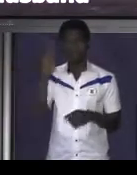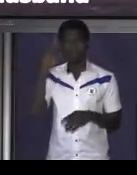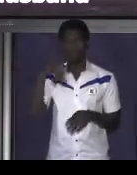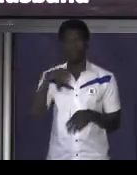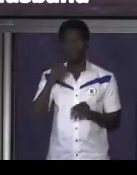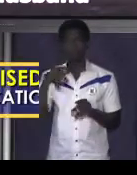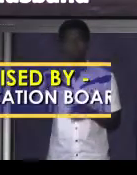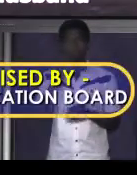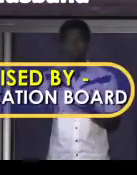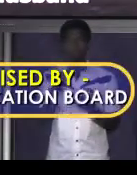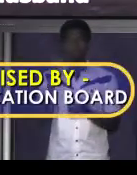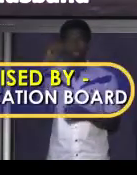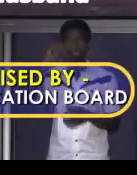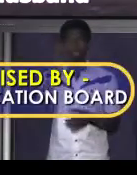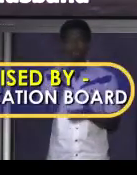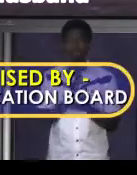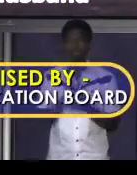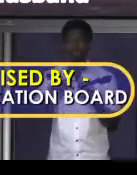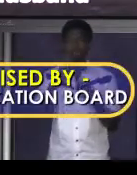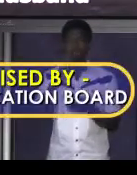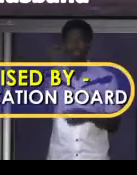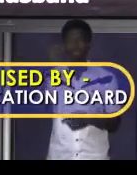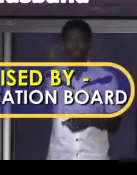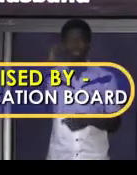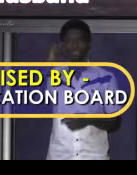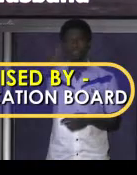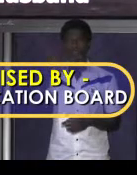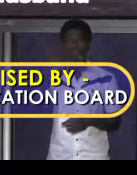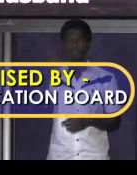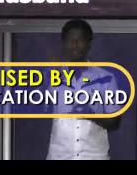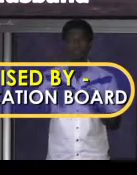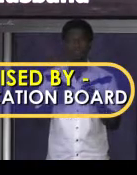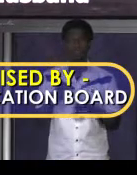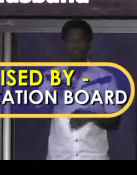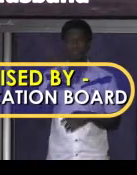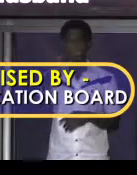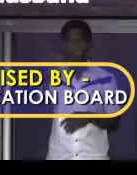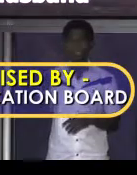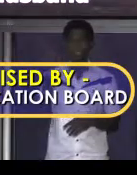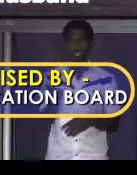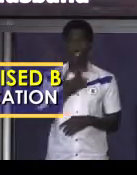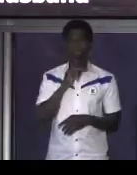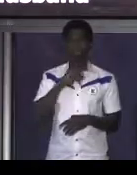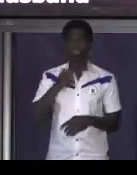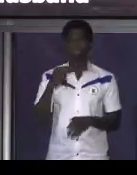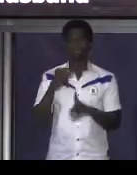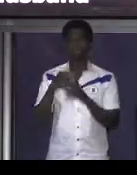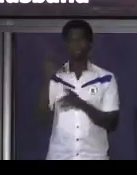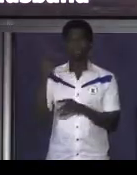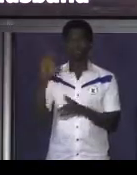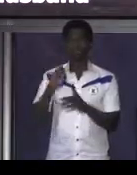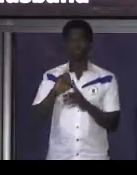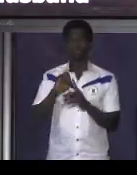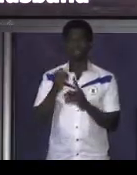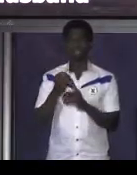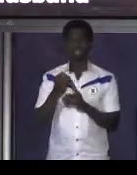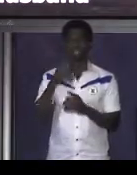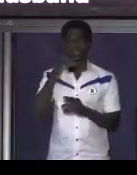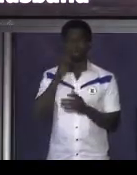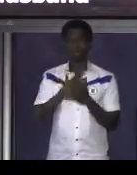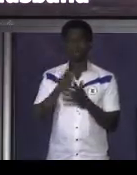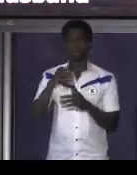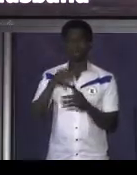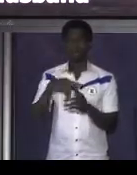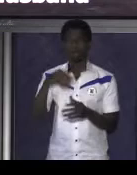to be his best friend. Better half is another word for either the wife or the husband. Are